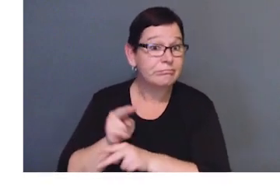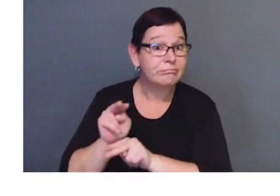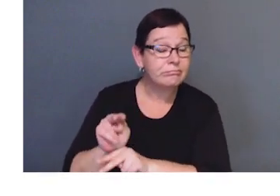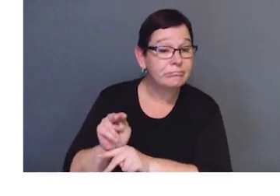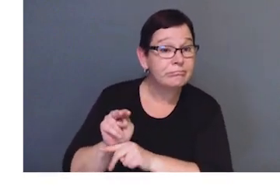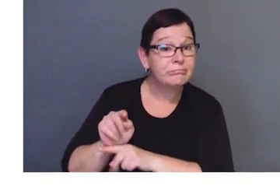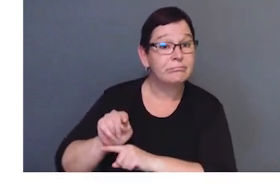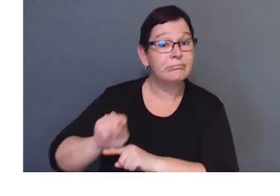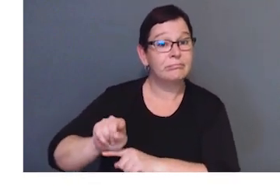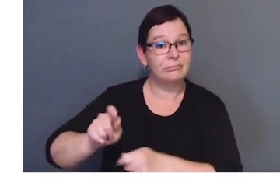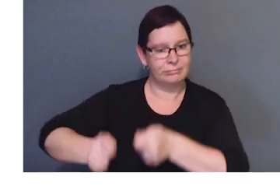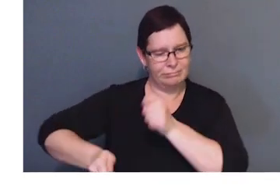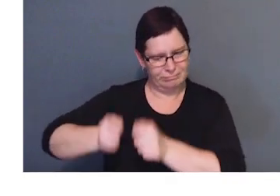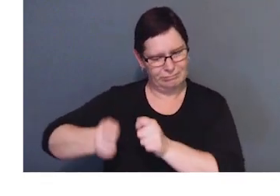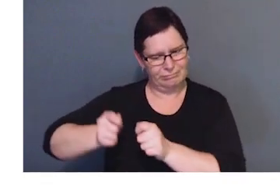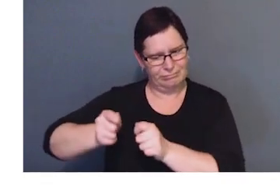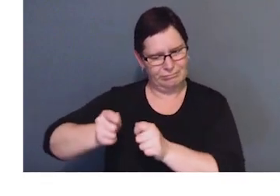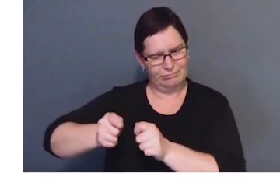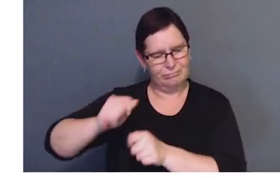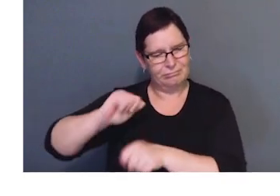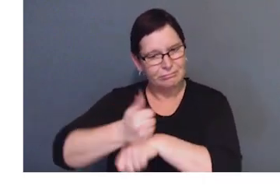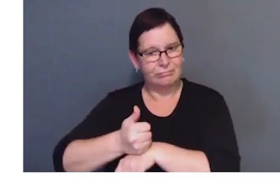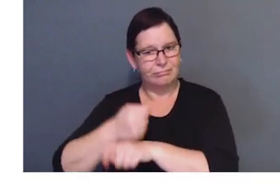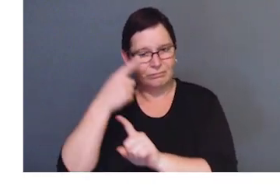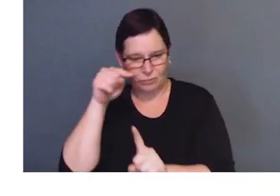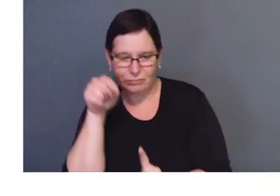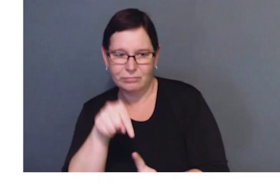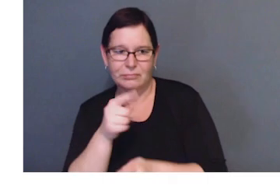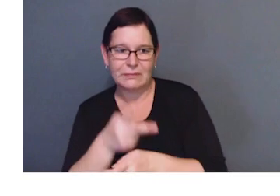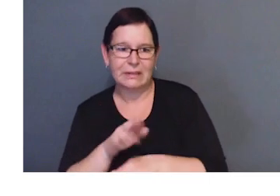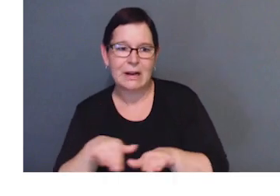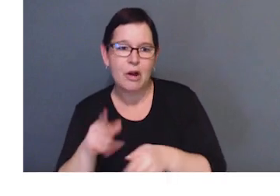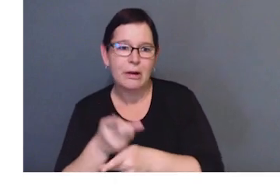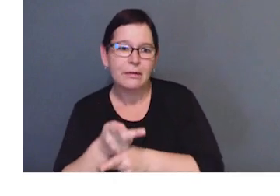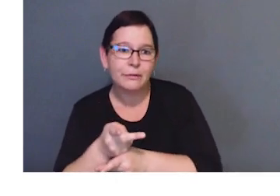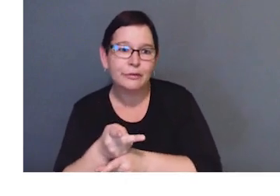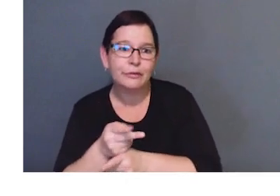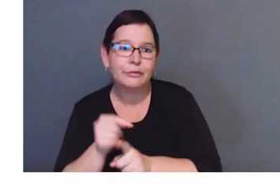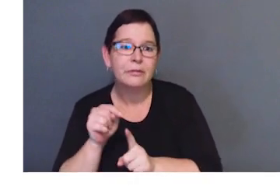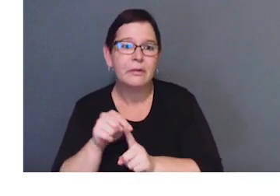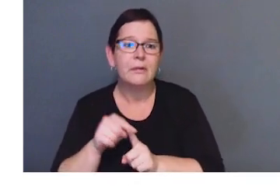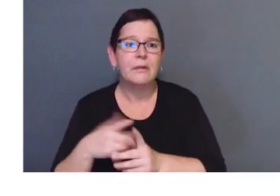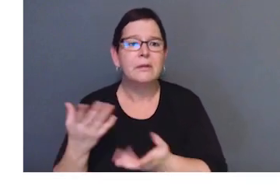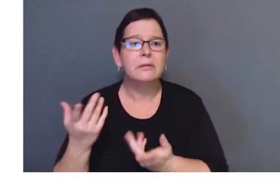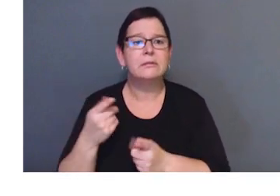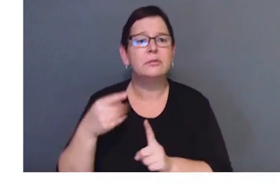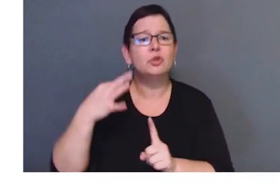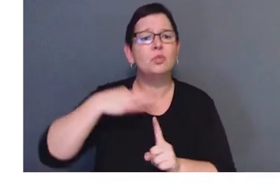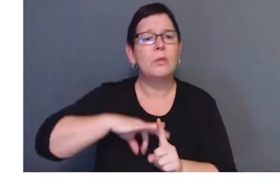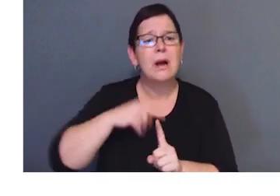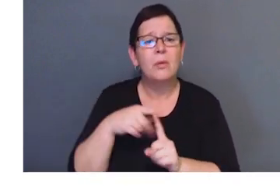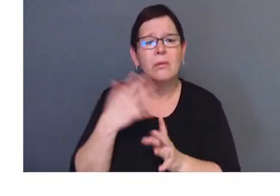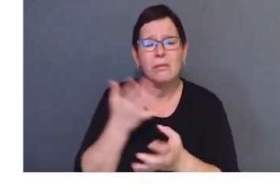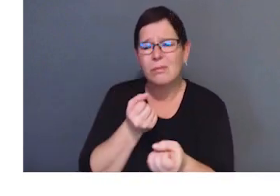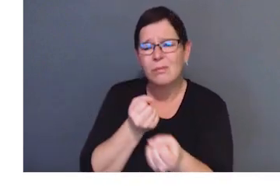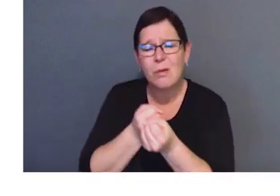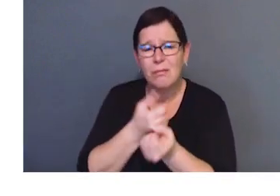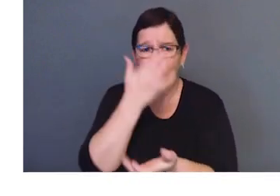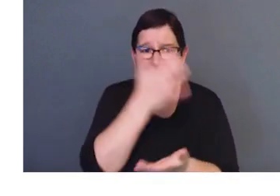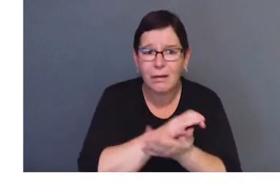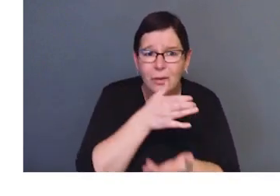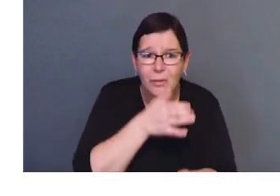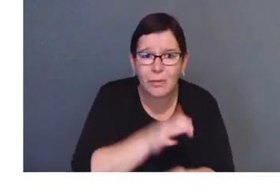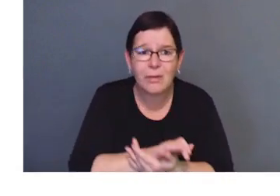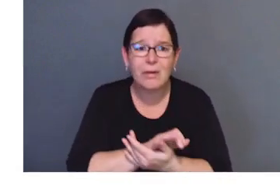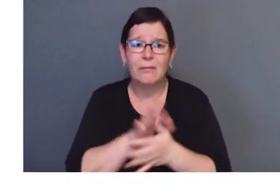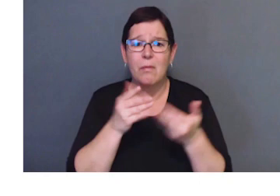for those who support a spouse or common law partner or a dependent with a physical or mental impairment. The